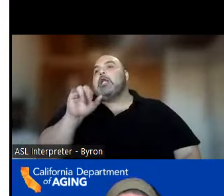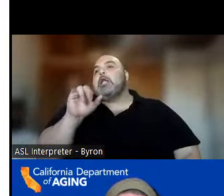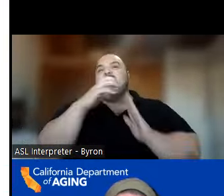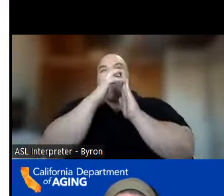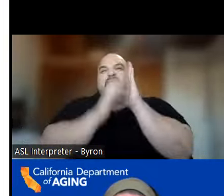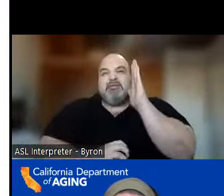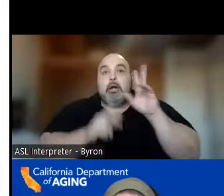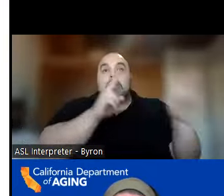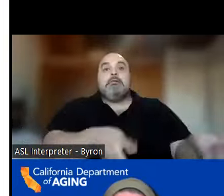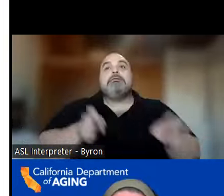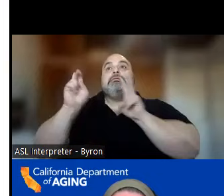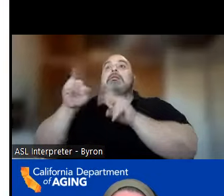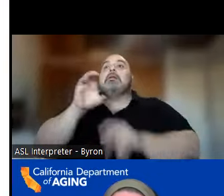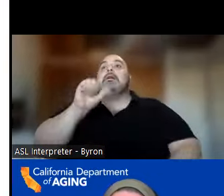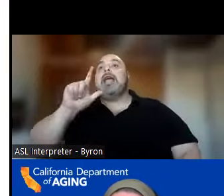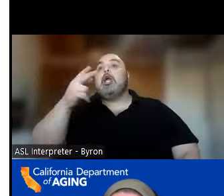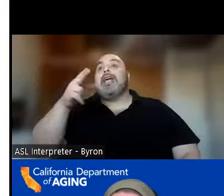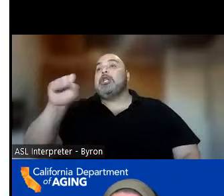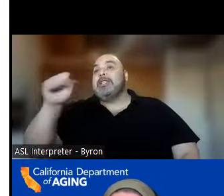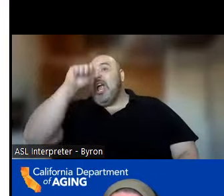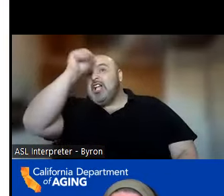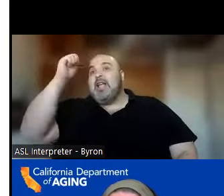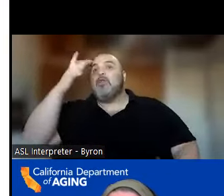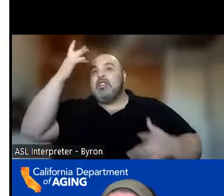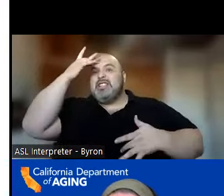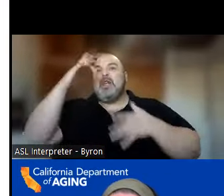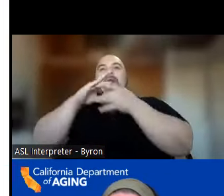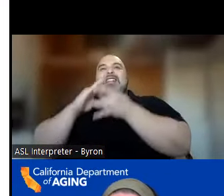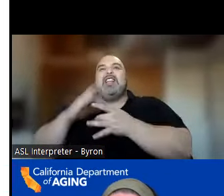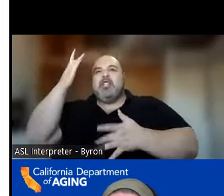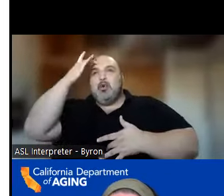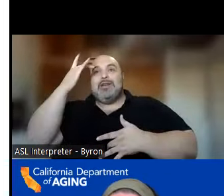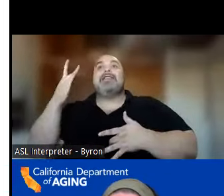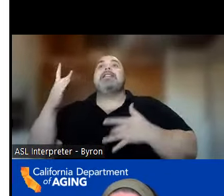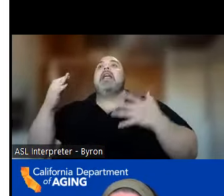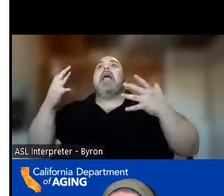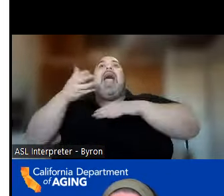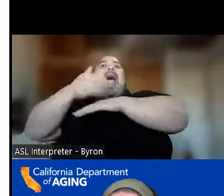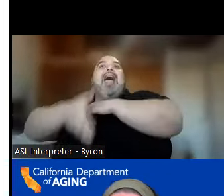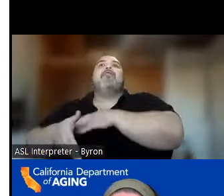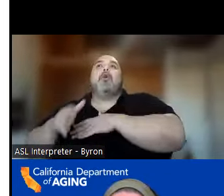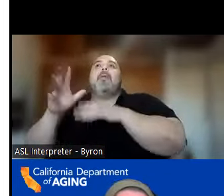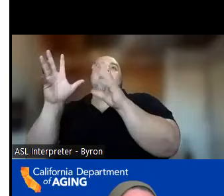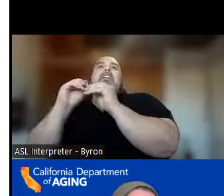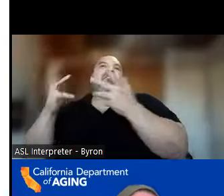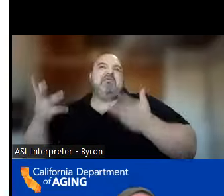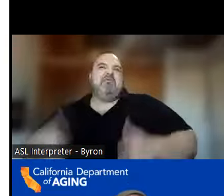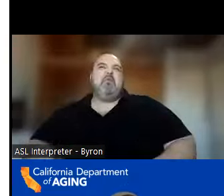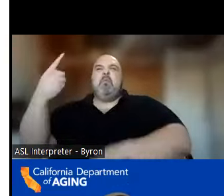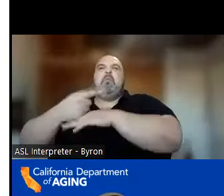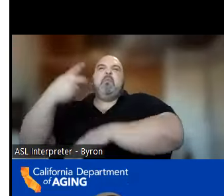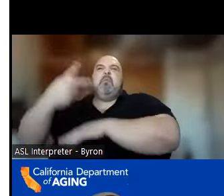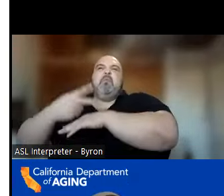HHS Alzheimer's Disease and Related Disorders webpage after the webinar is complete, within a couple of business days.